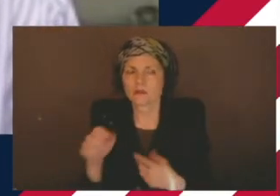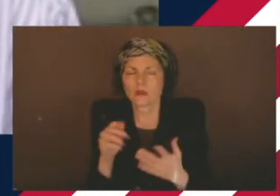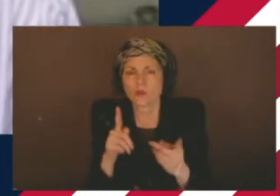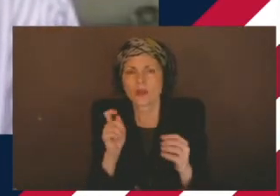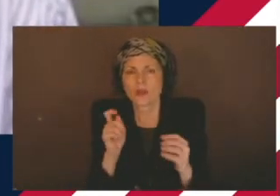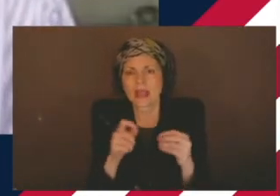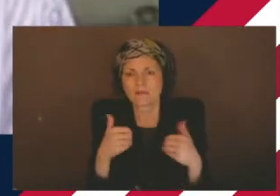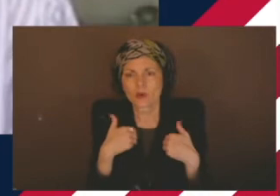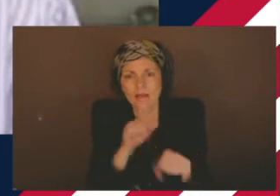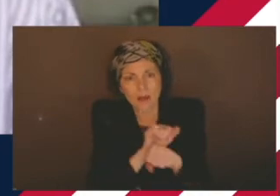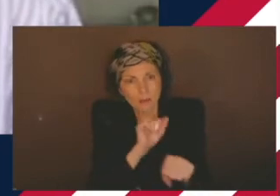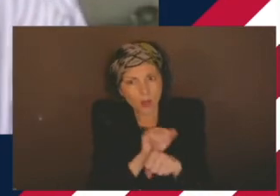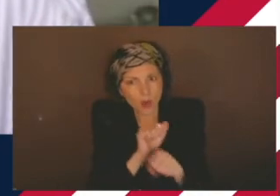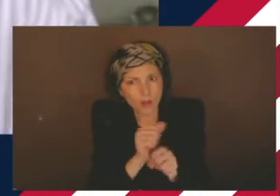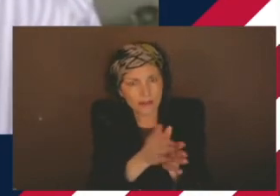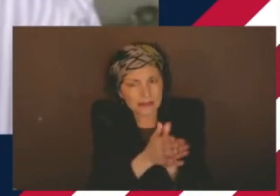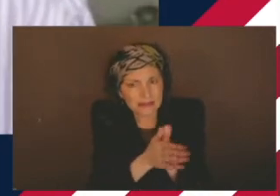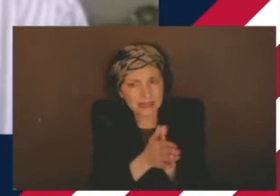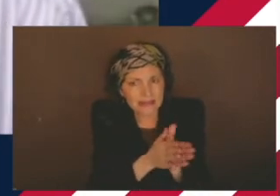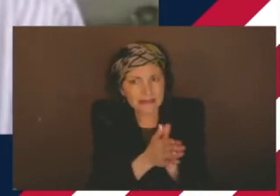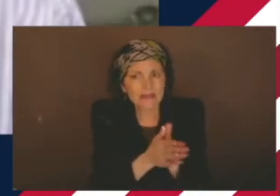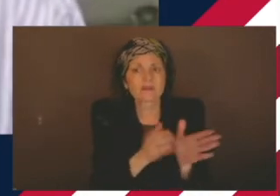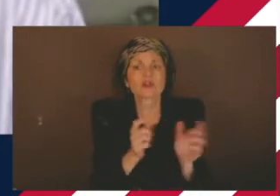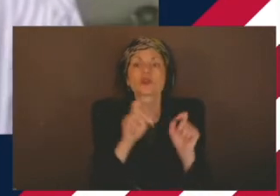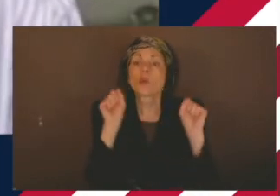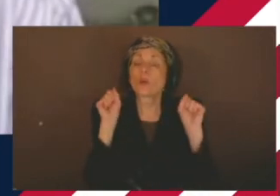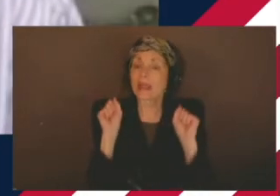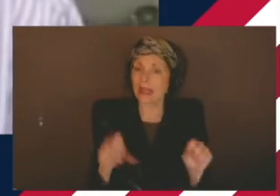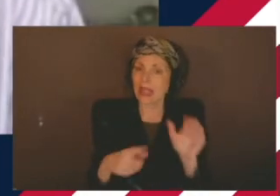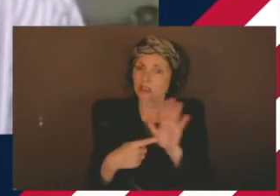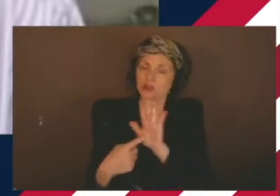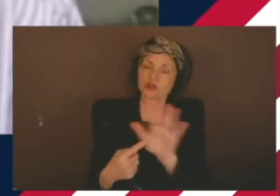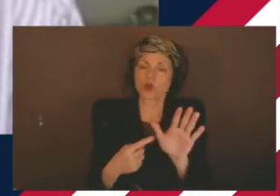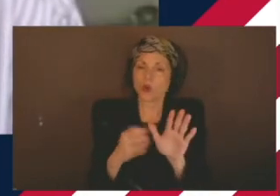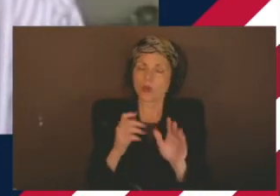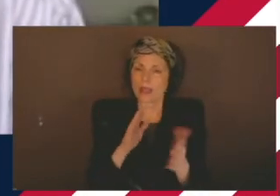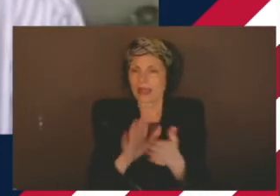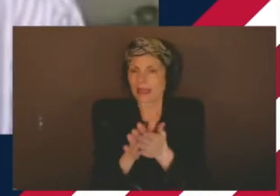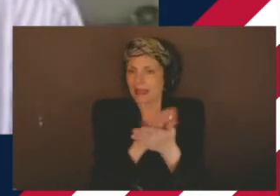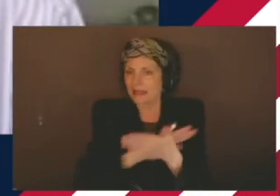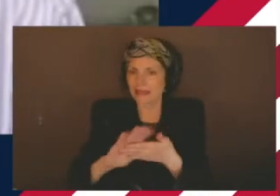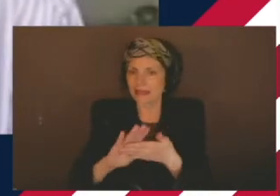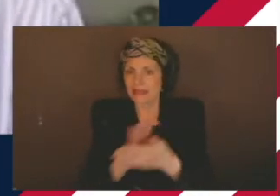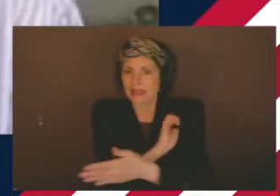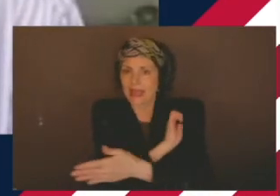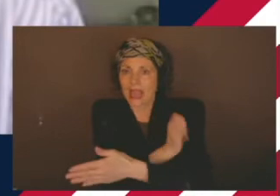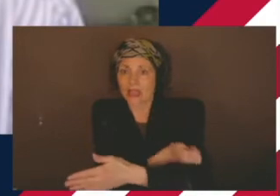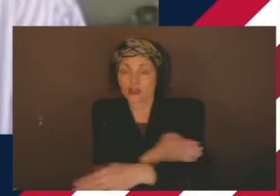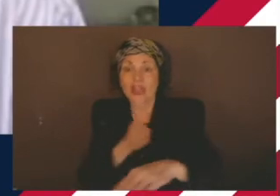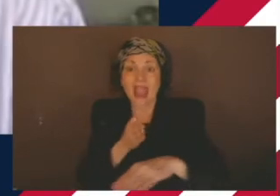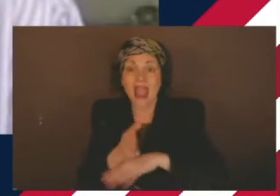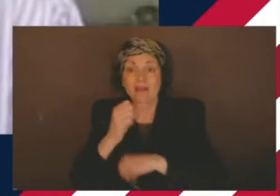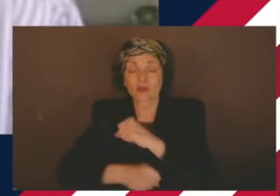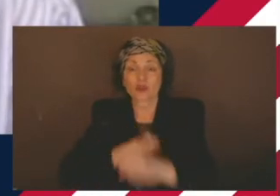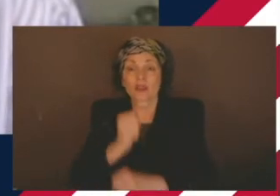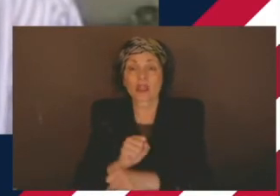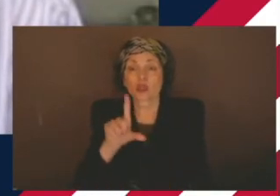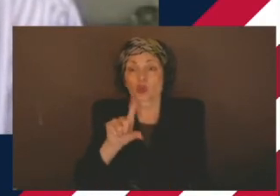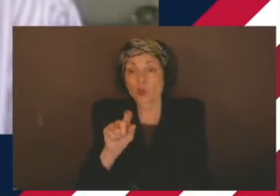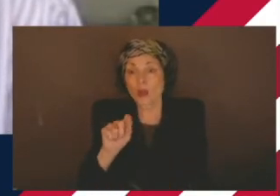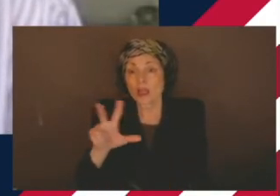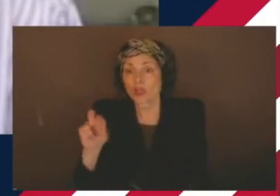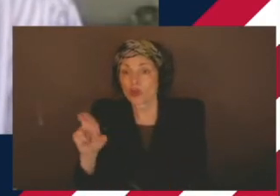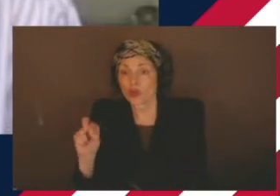incentives in order to be able to scale clean energy dramatically after 2030, doubling or tripling public clean